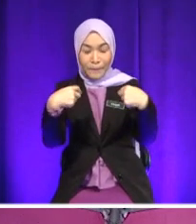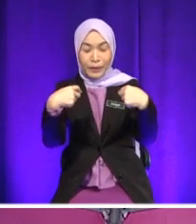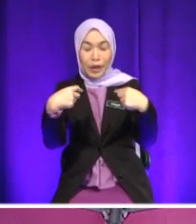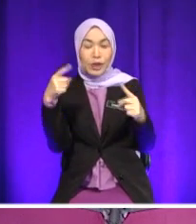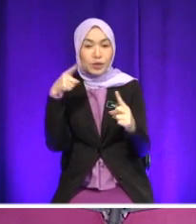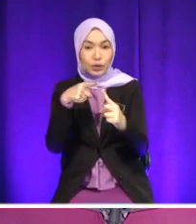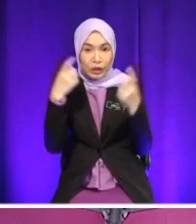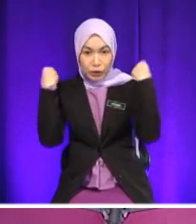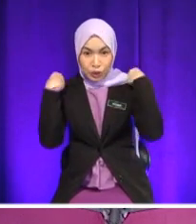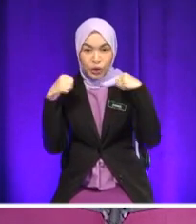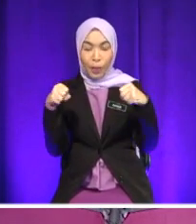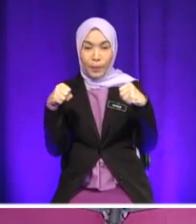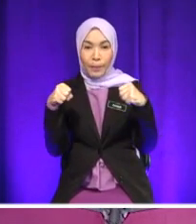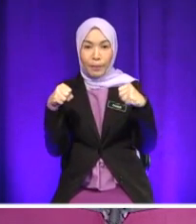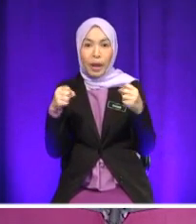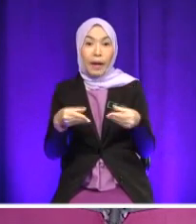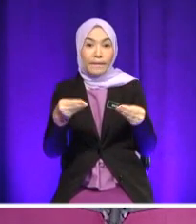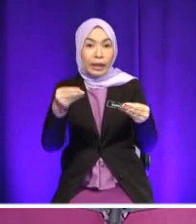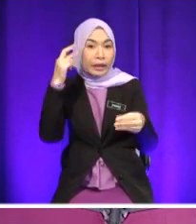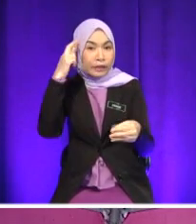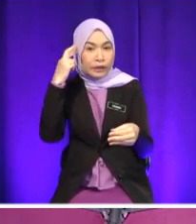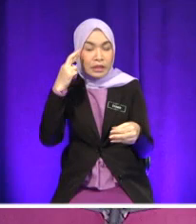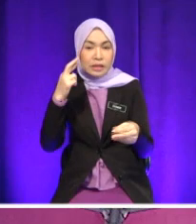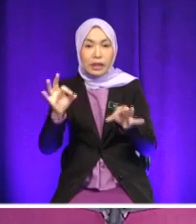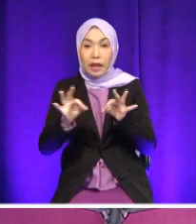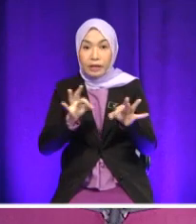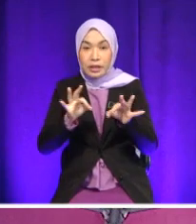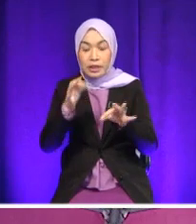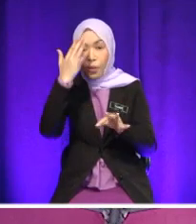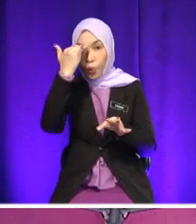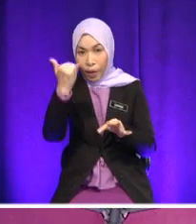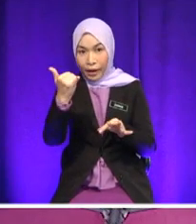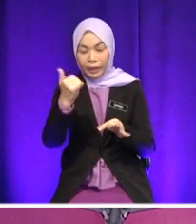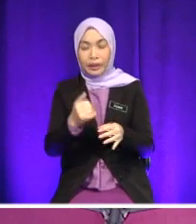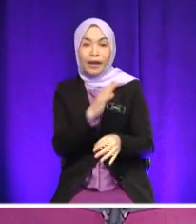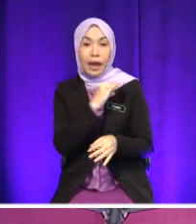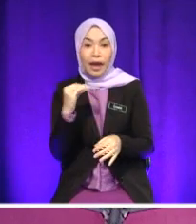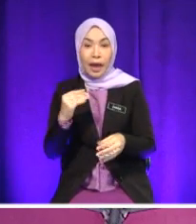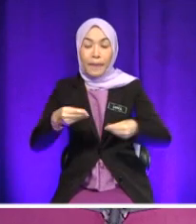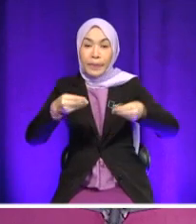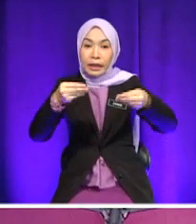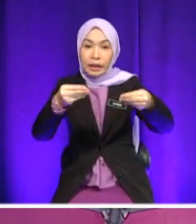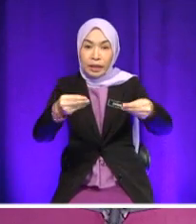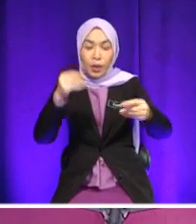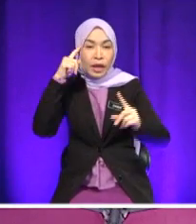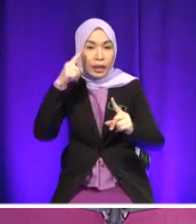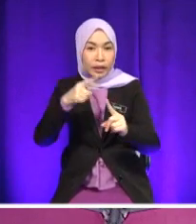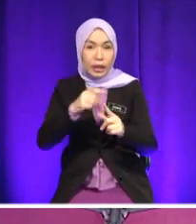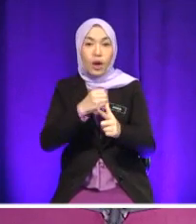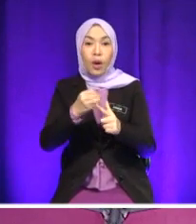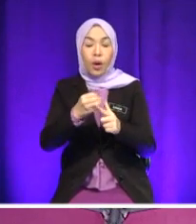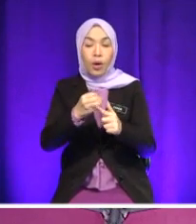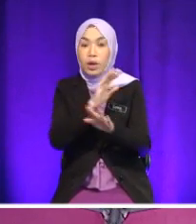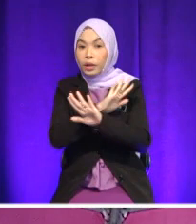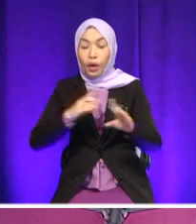a reason why, okay? Remember in the discussions, whether you agree or disagree, or whether you throw a new point, okay,